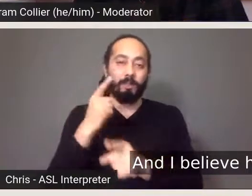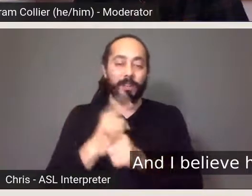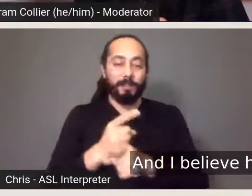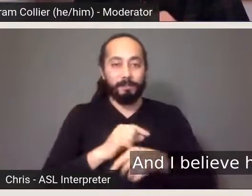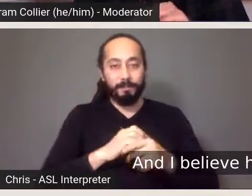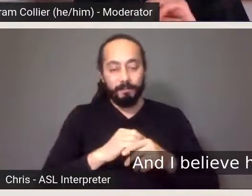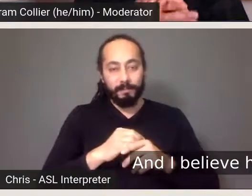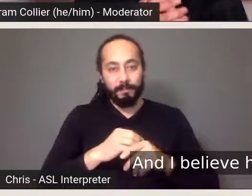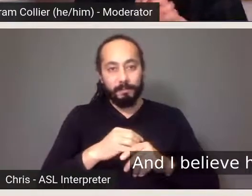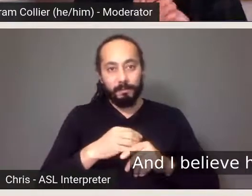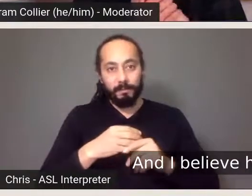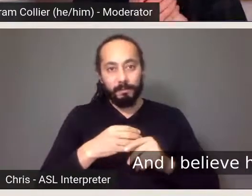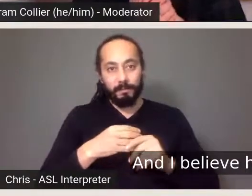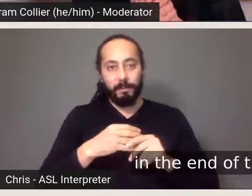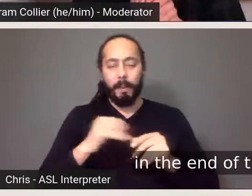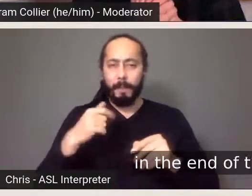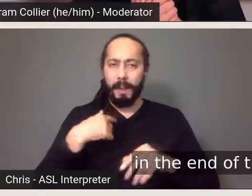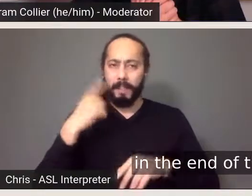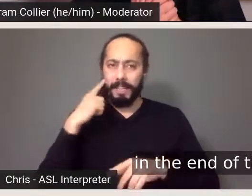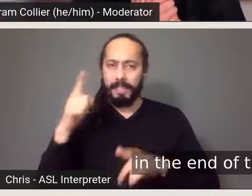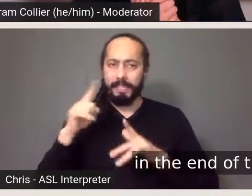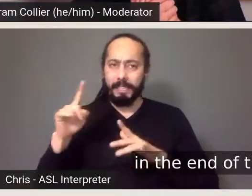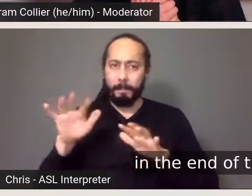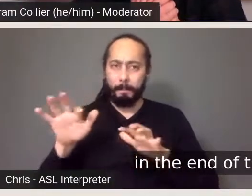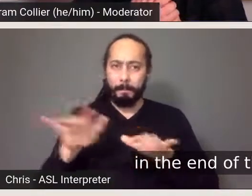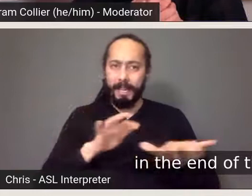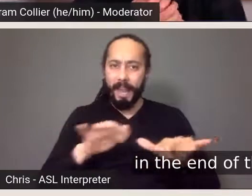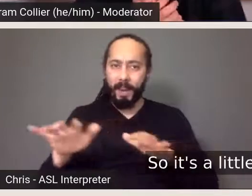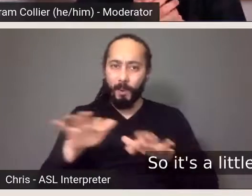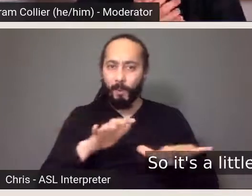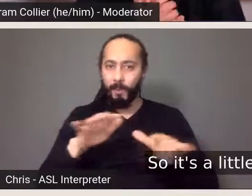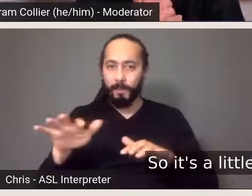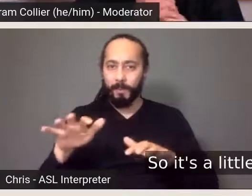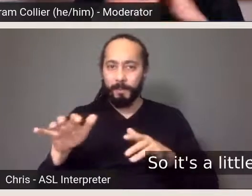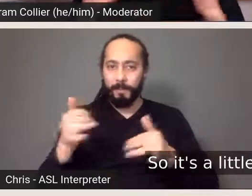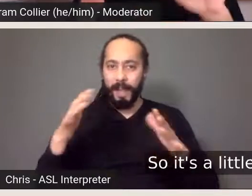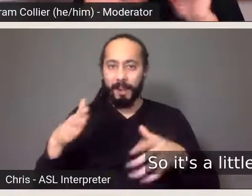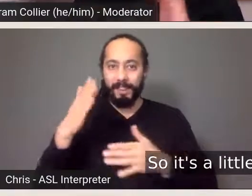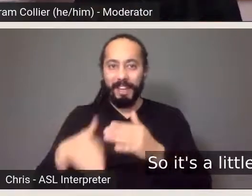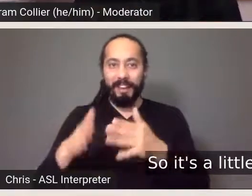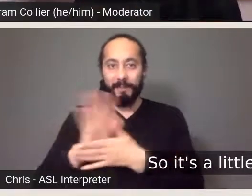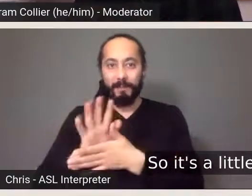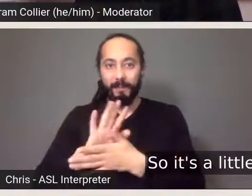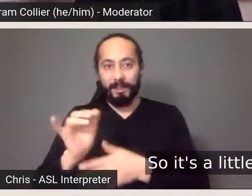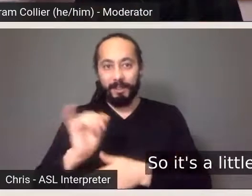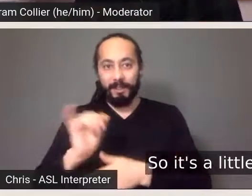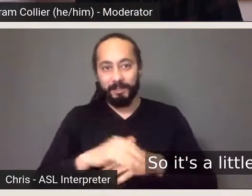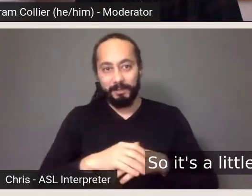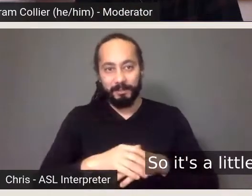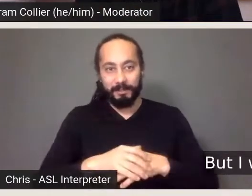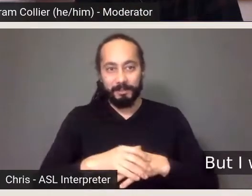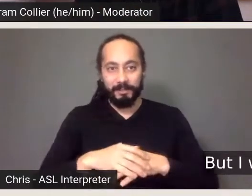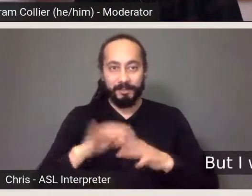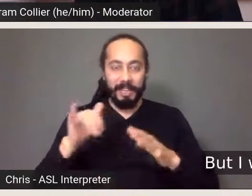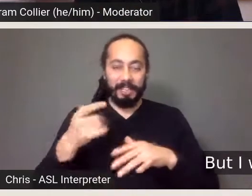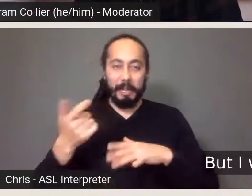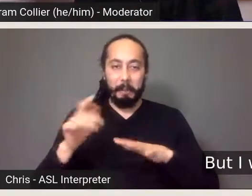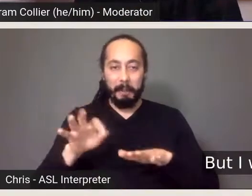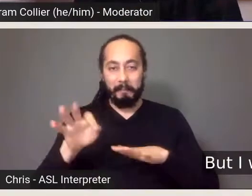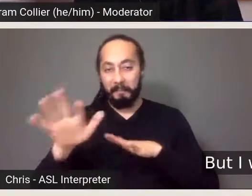he's the piano player in the end of the movie too, right? So just a little Easter egg there. But